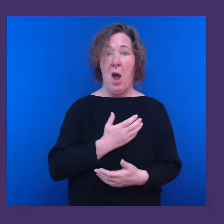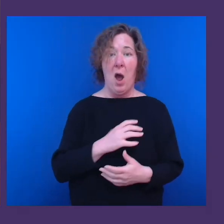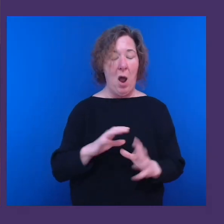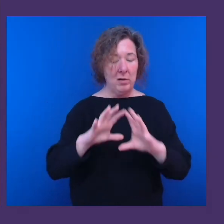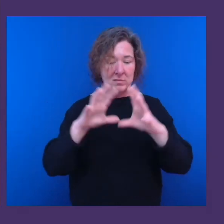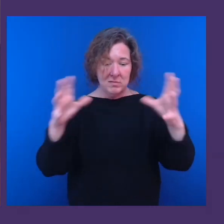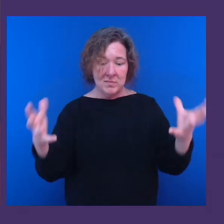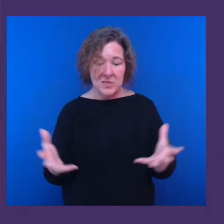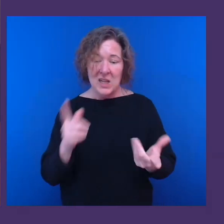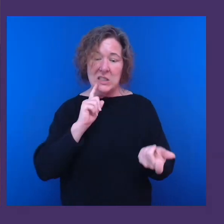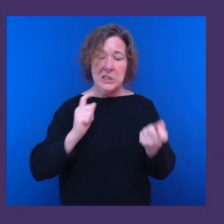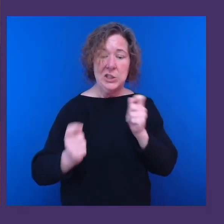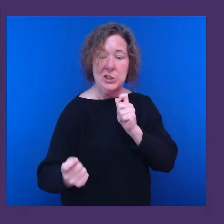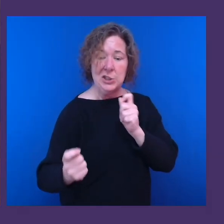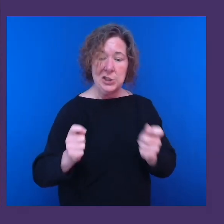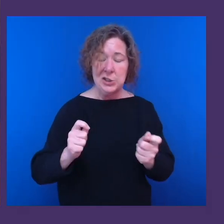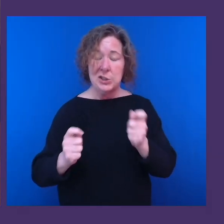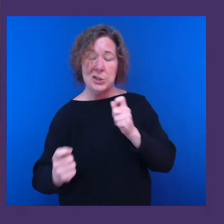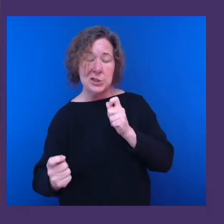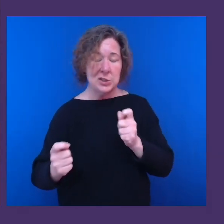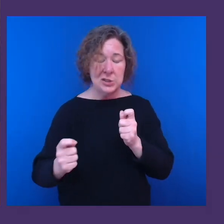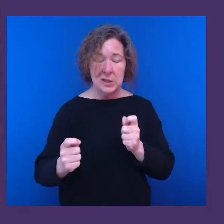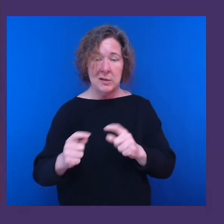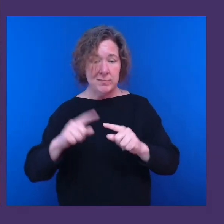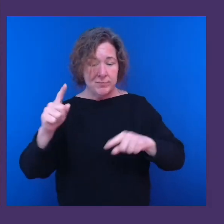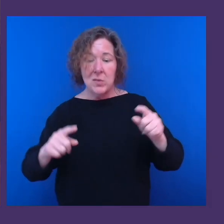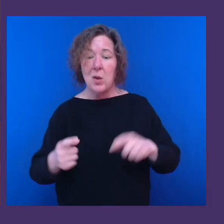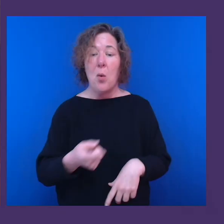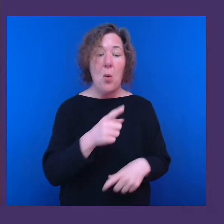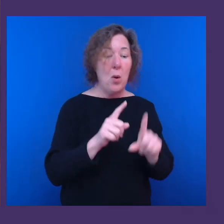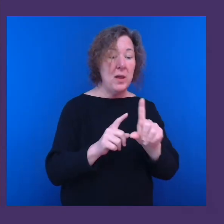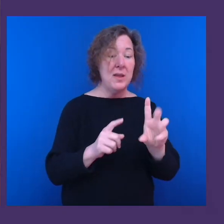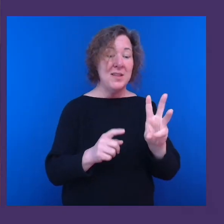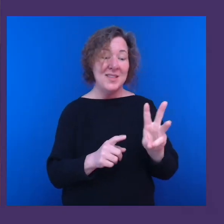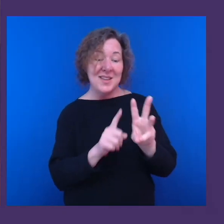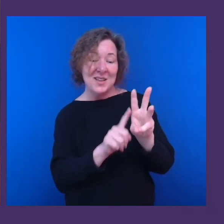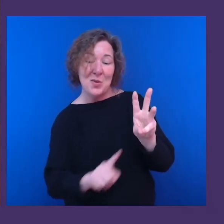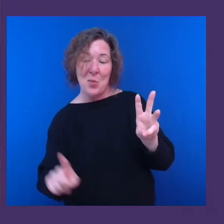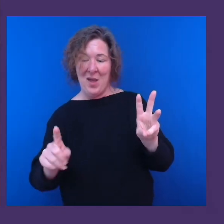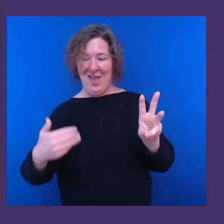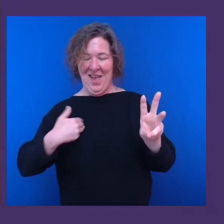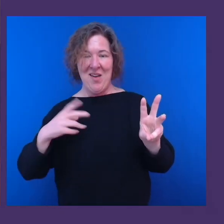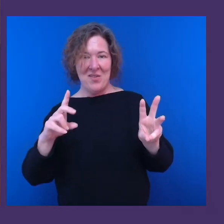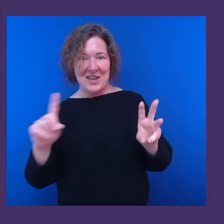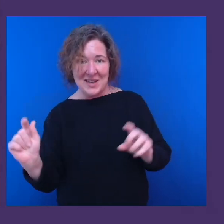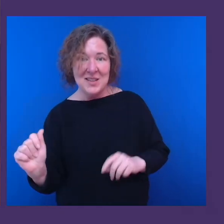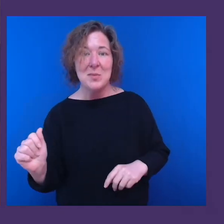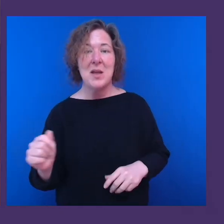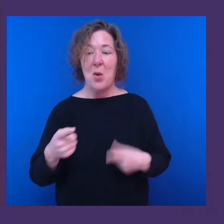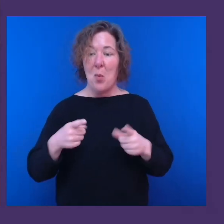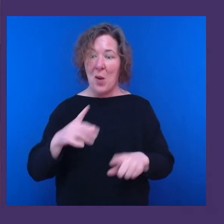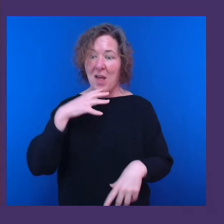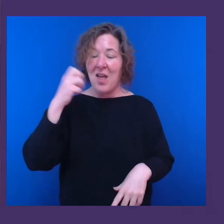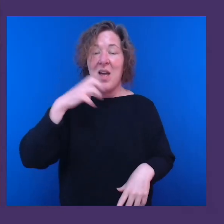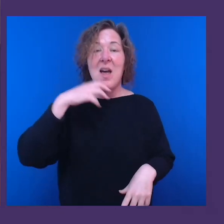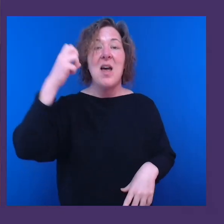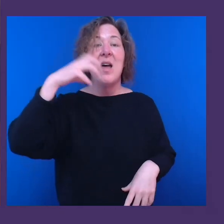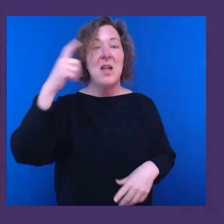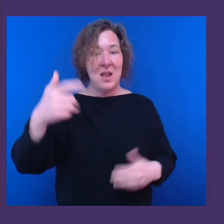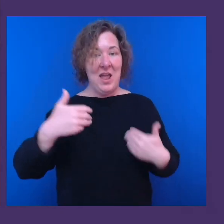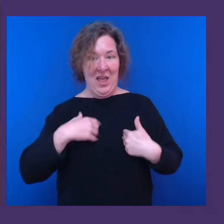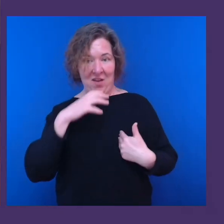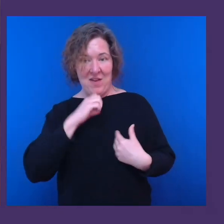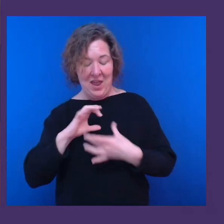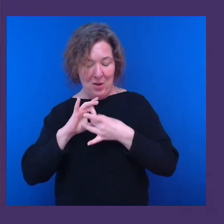and evolving. We know that 1 in 6 individuals live with a disability. We know that as you age, you experience age-related disability.